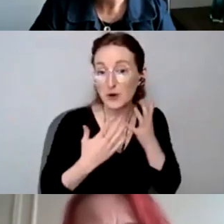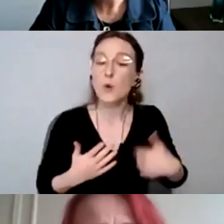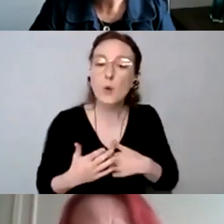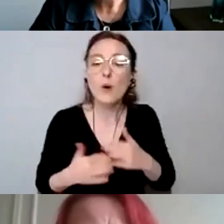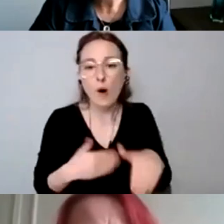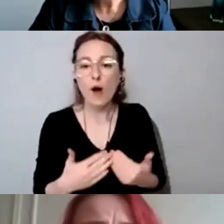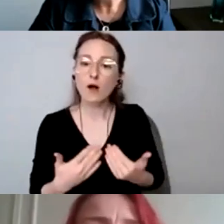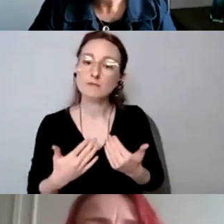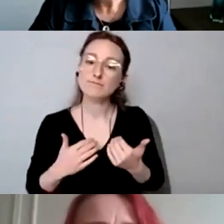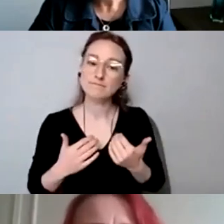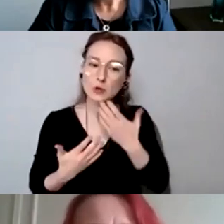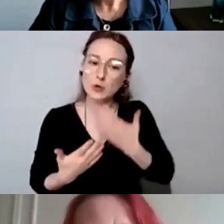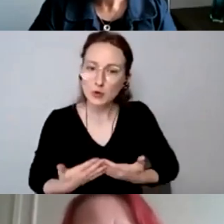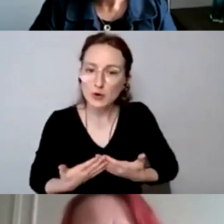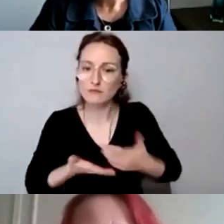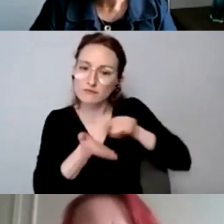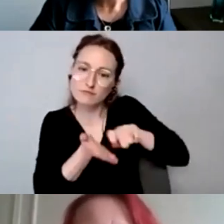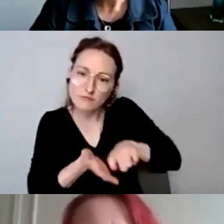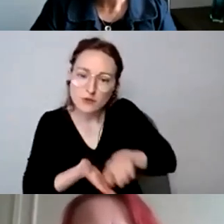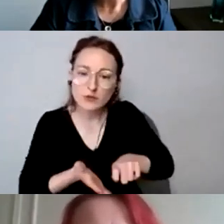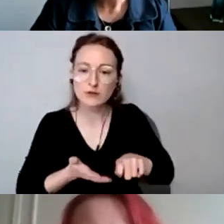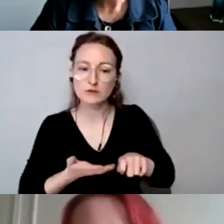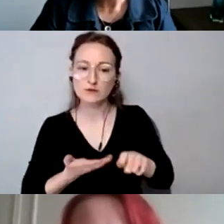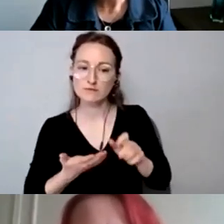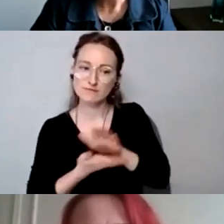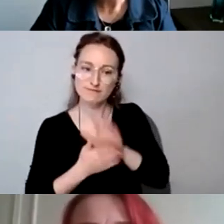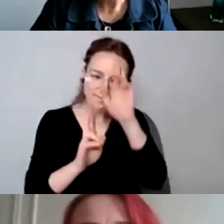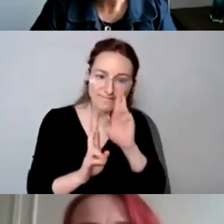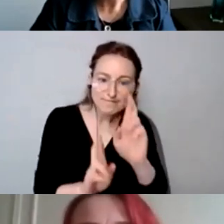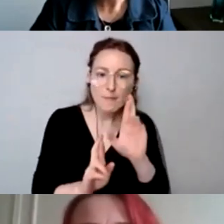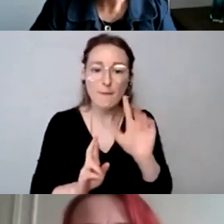the situation is changing bit by bit, but it's important to